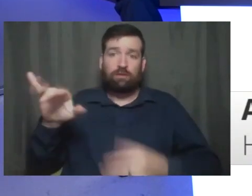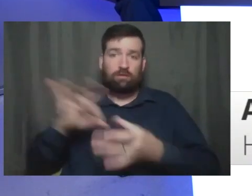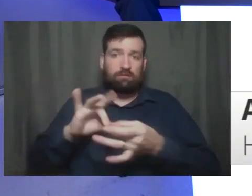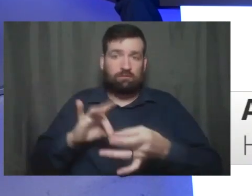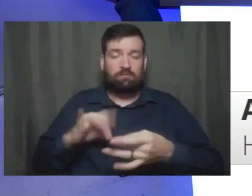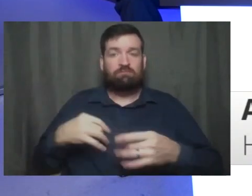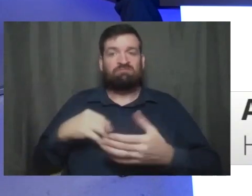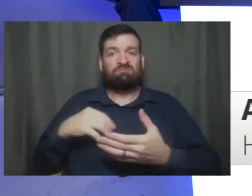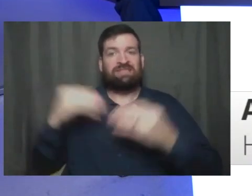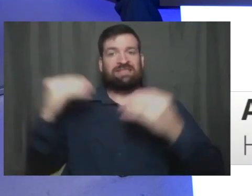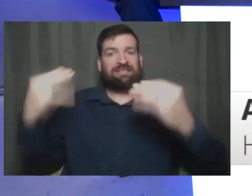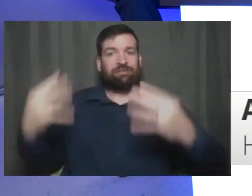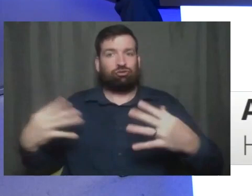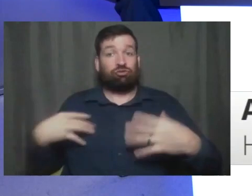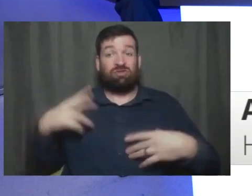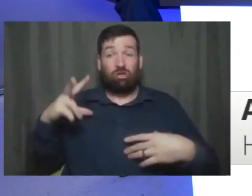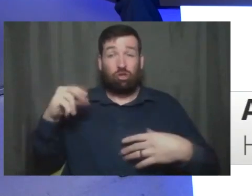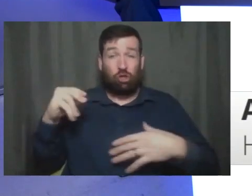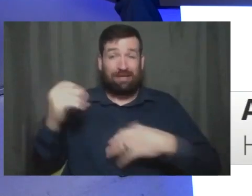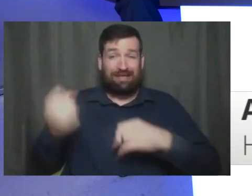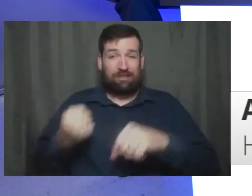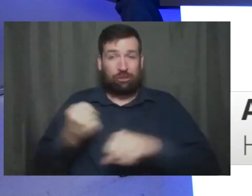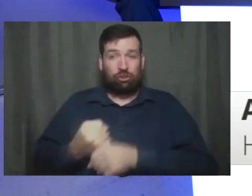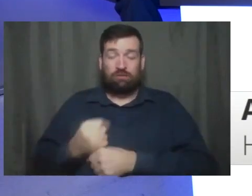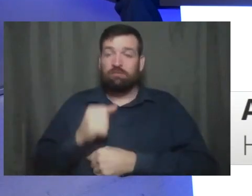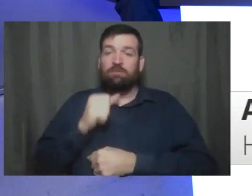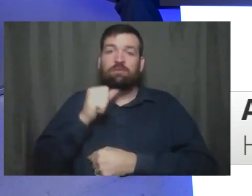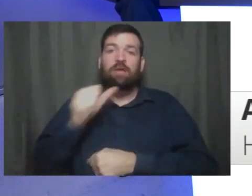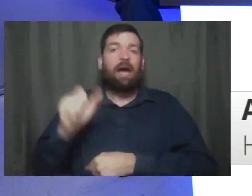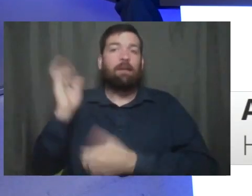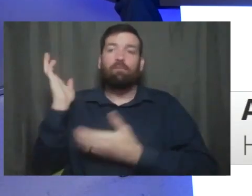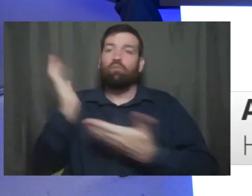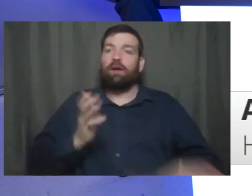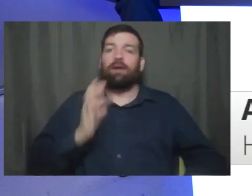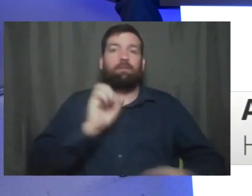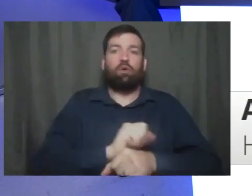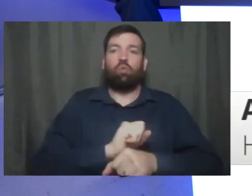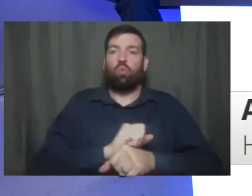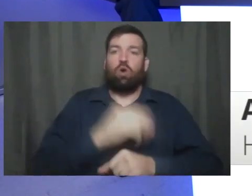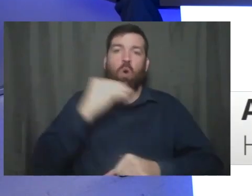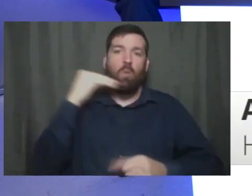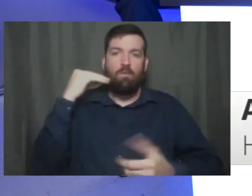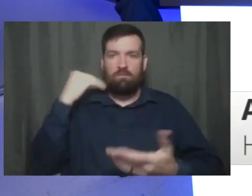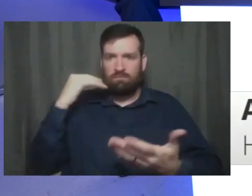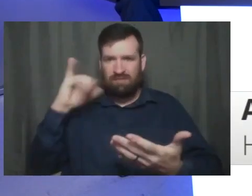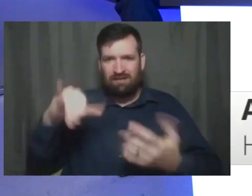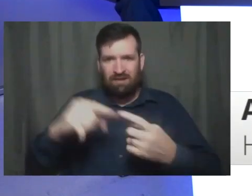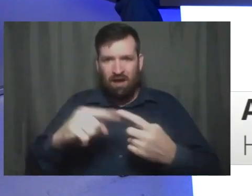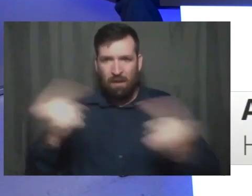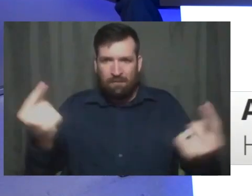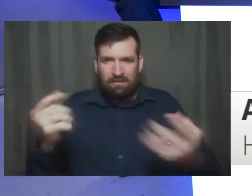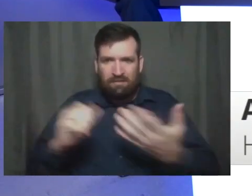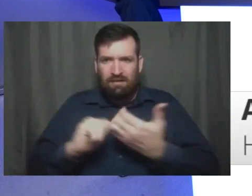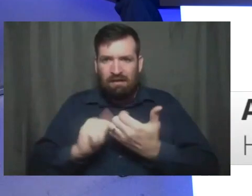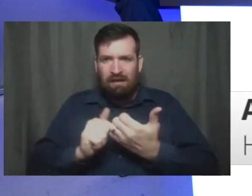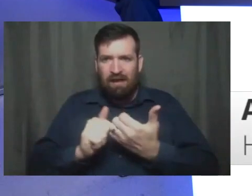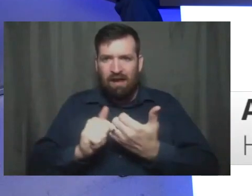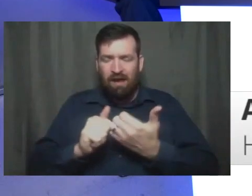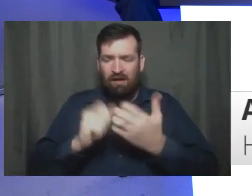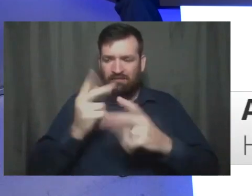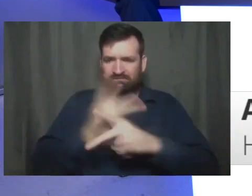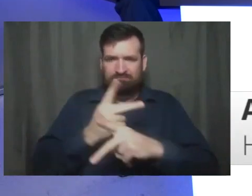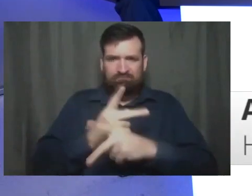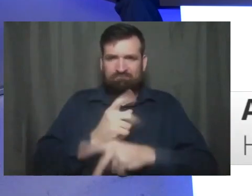plus years to learn to not bring my work home. That's the opposite of it. How do you find balance and not letting